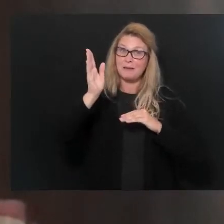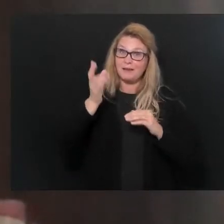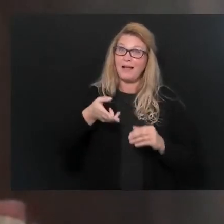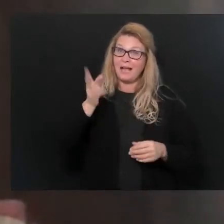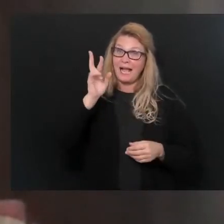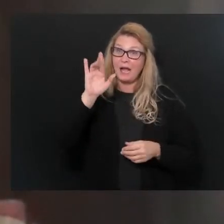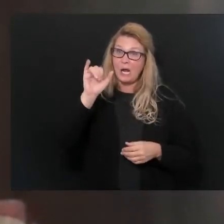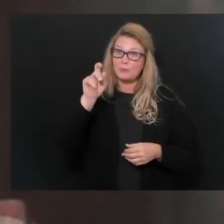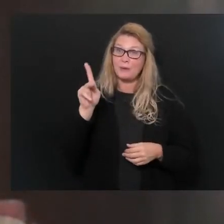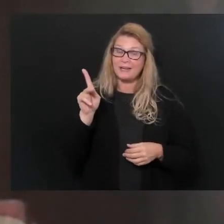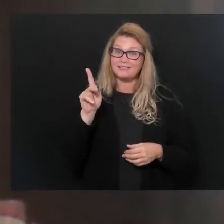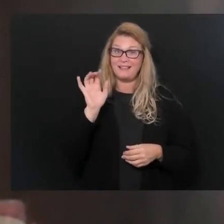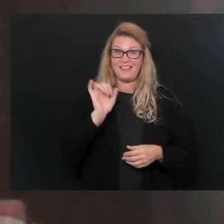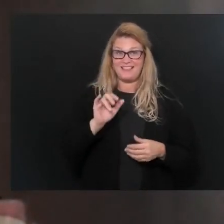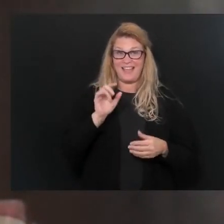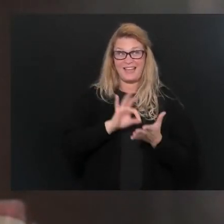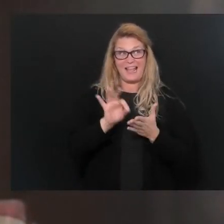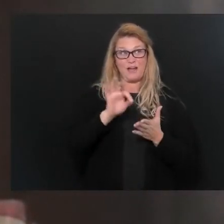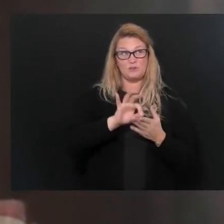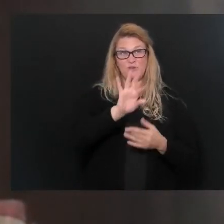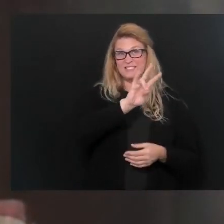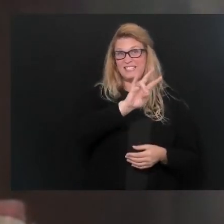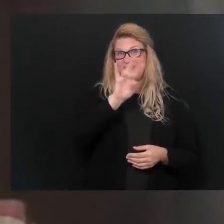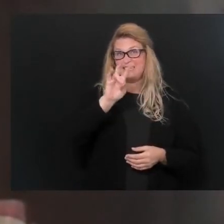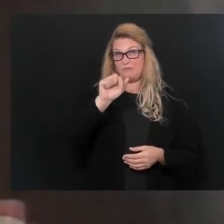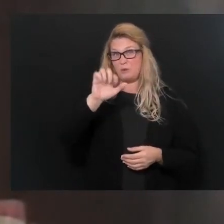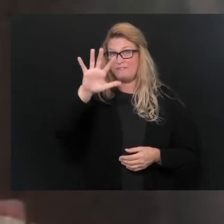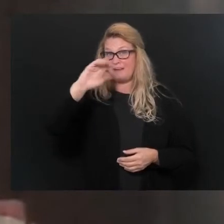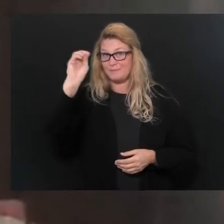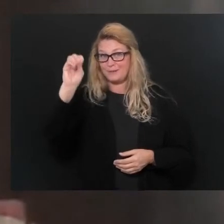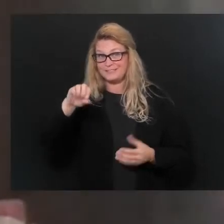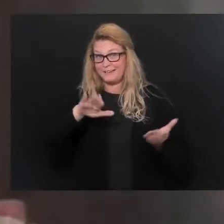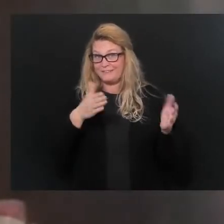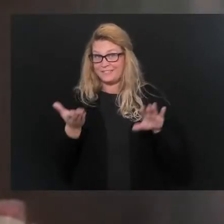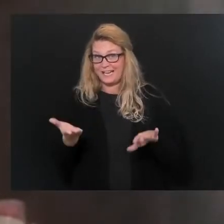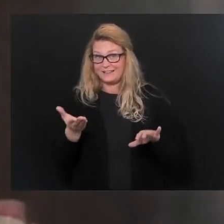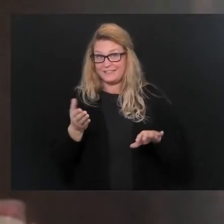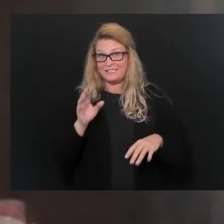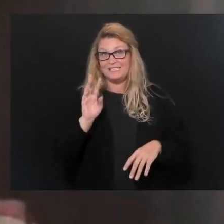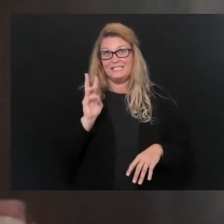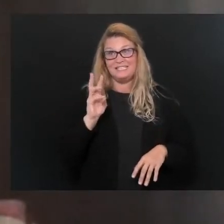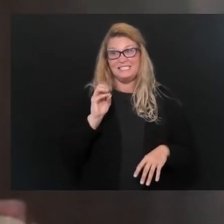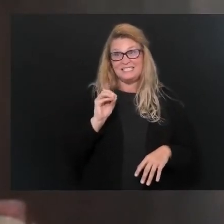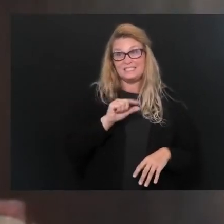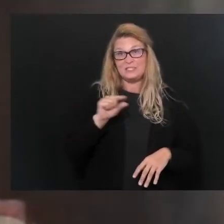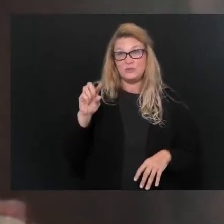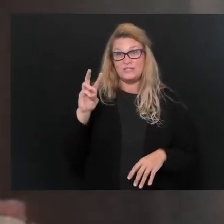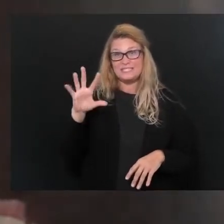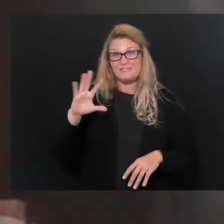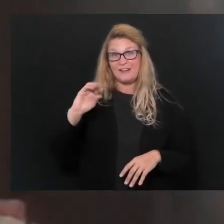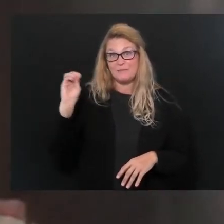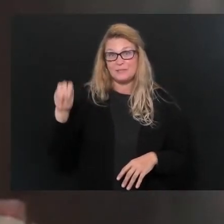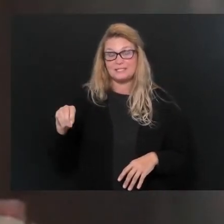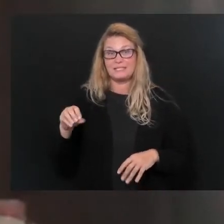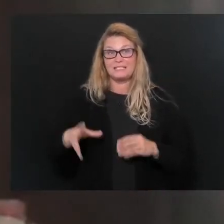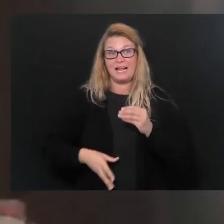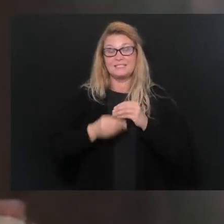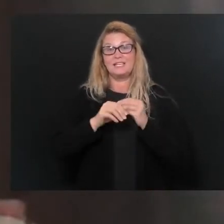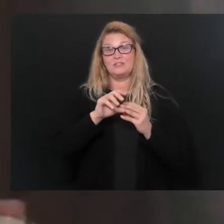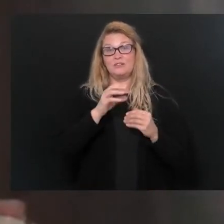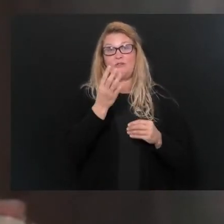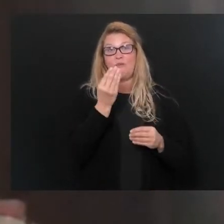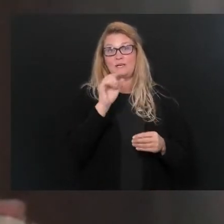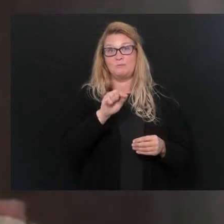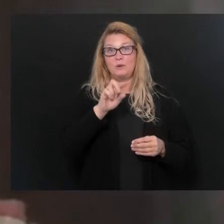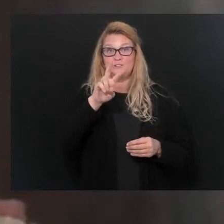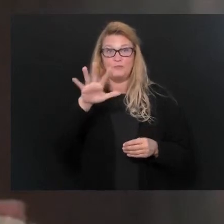for 77.5% of our deaths, and our 60 to 70-year-old group, which account for an additional 14.25%